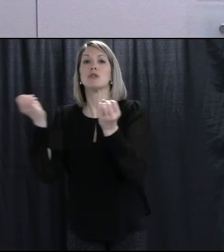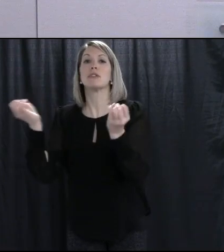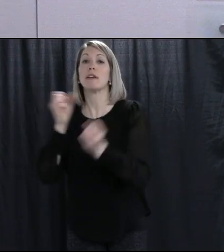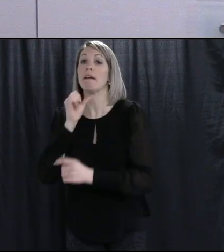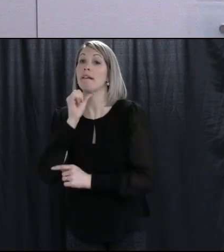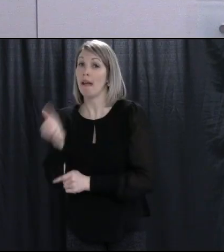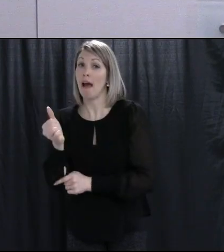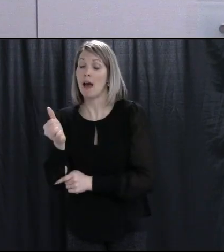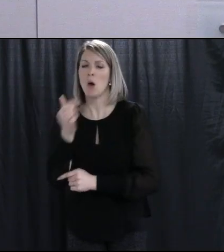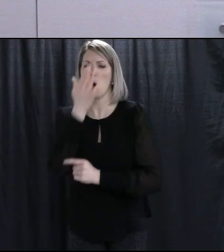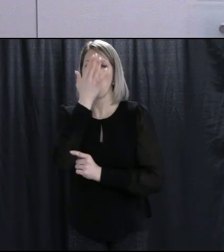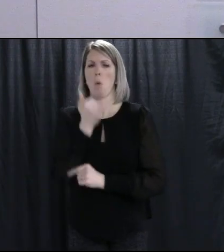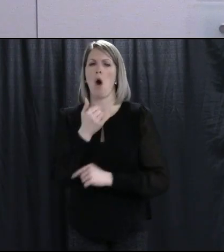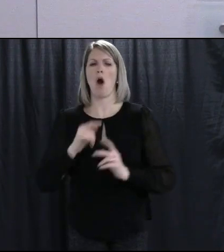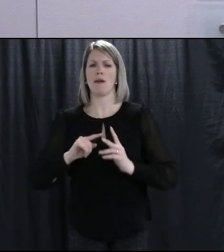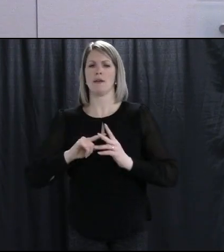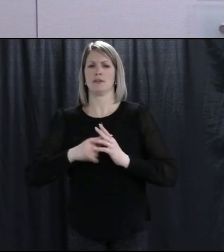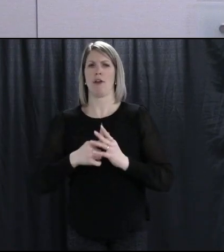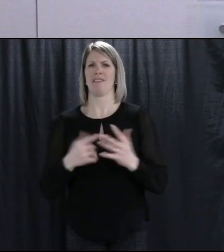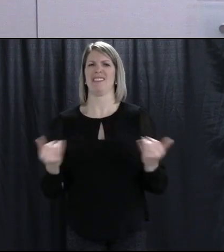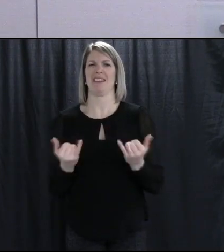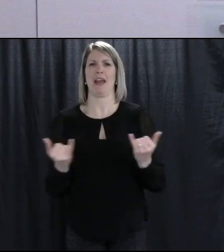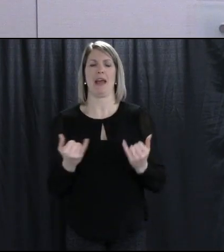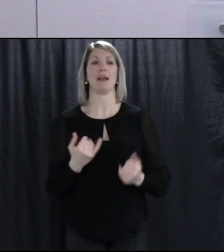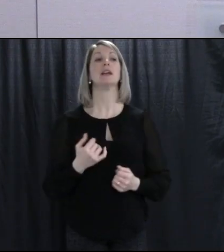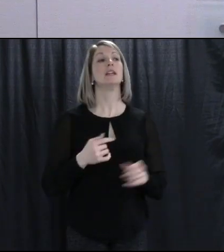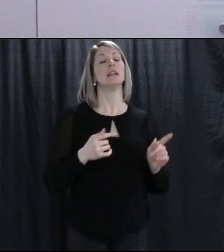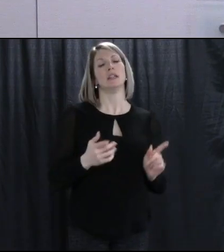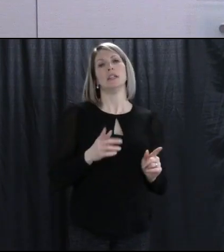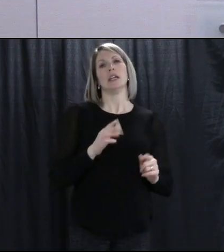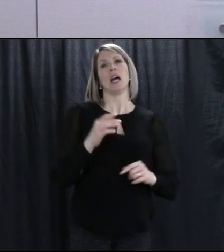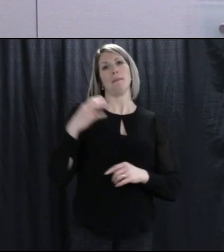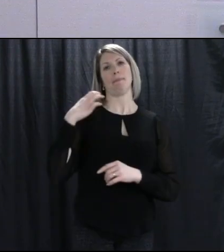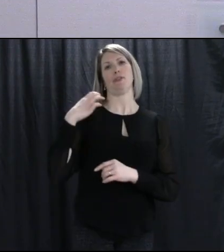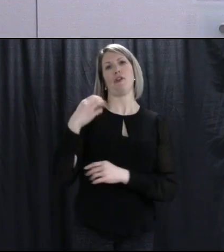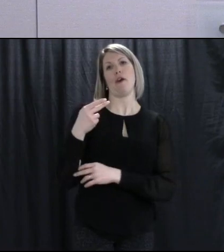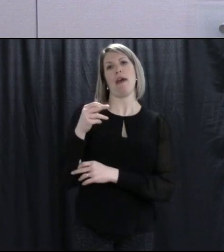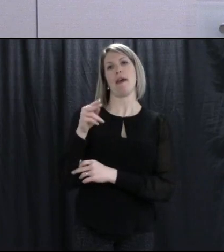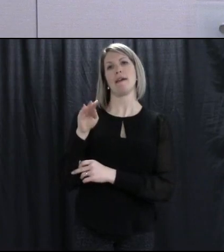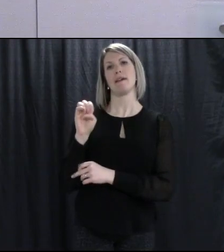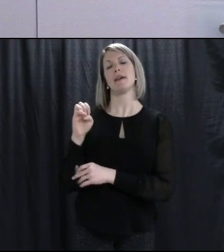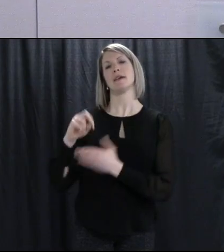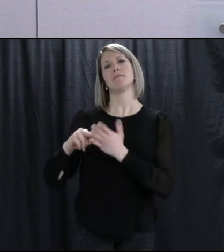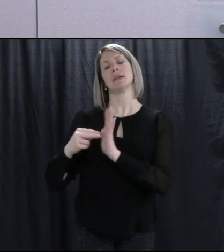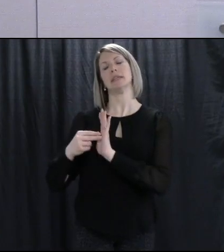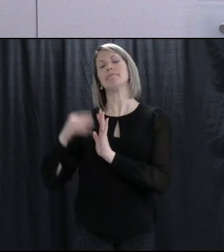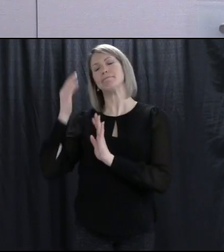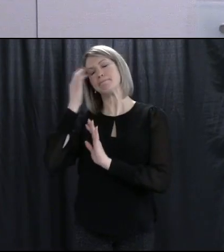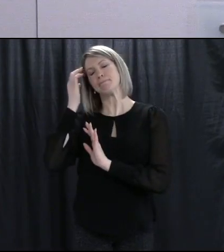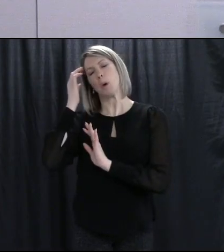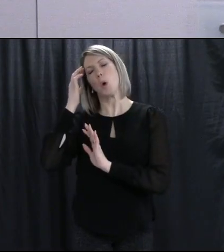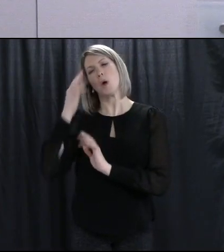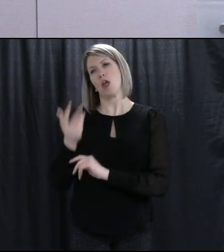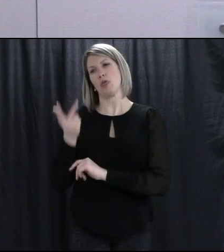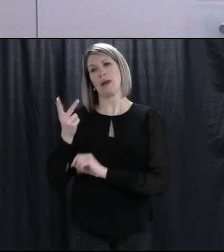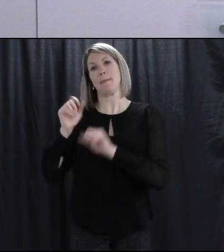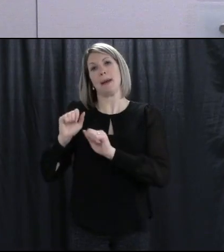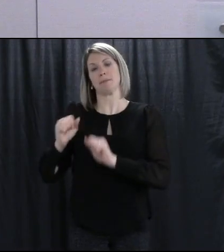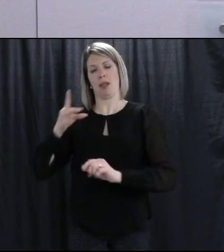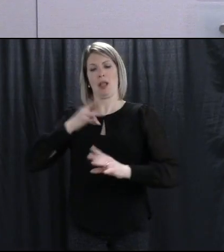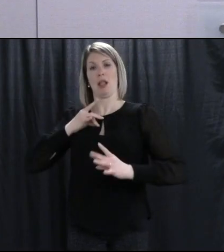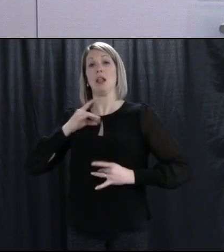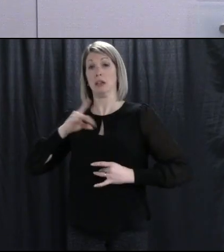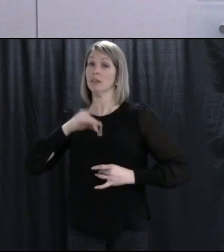pack. I think there's several ahead of us, and as you allude to, there are others that haven't. I think I could do no better than